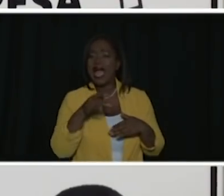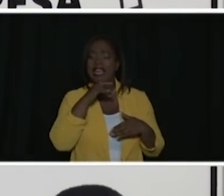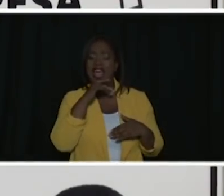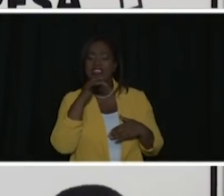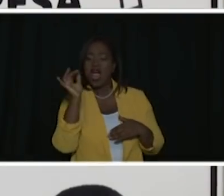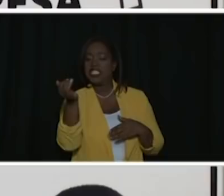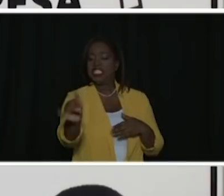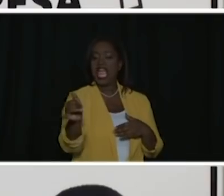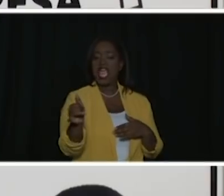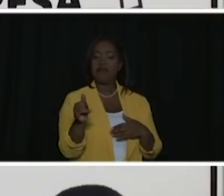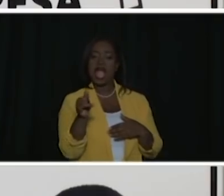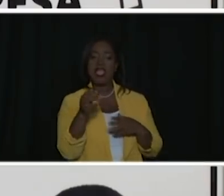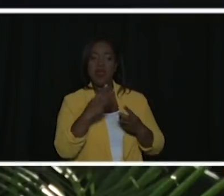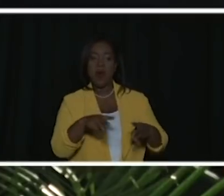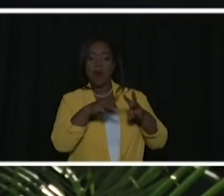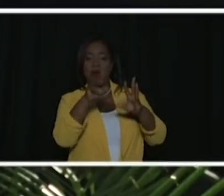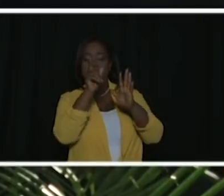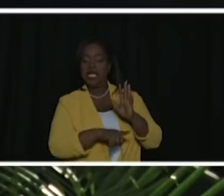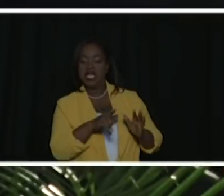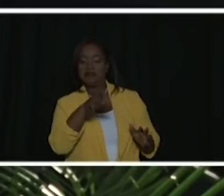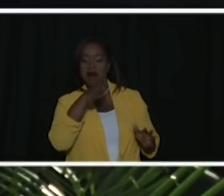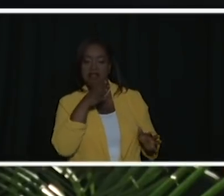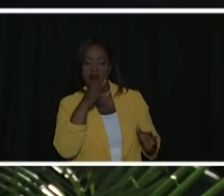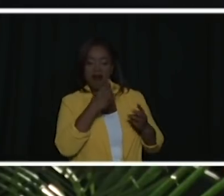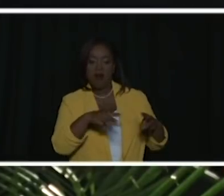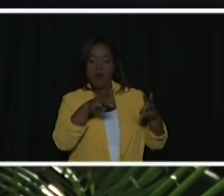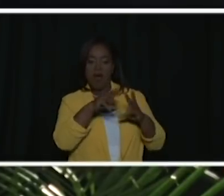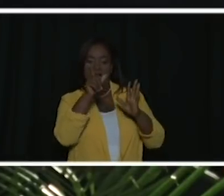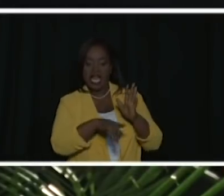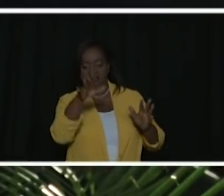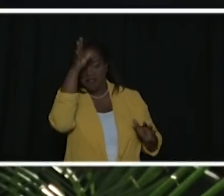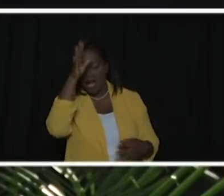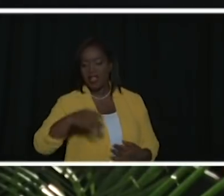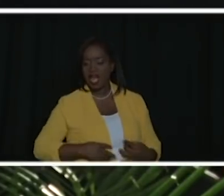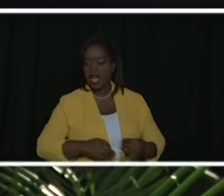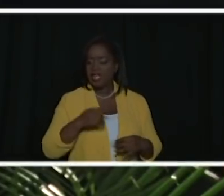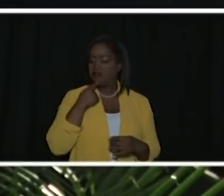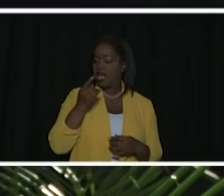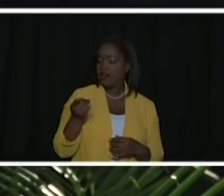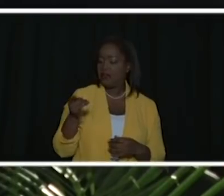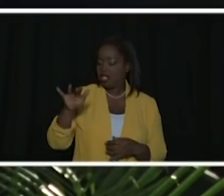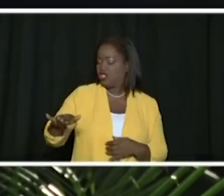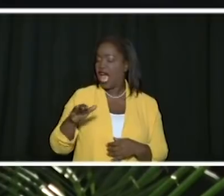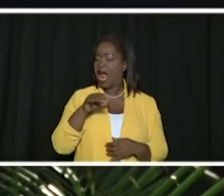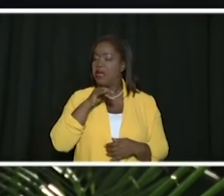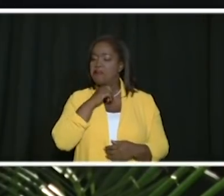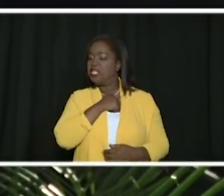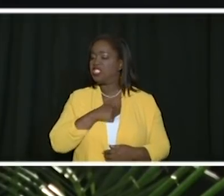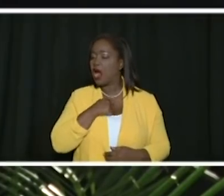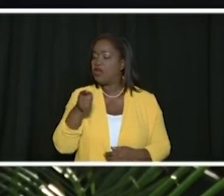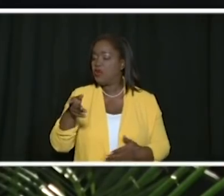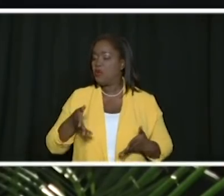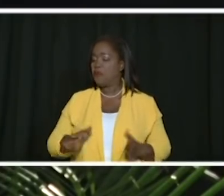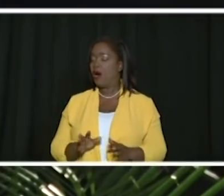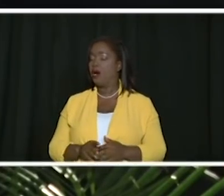psychological abuse when you say to a child, you now come on to nothing. I'm sorry, say you did barn and you know what I mean? And we have mothers